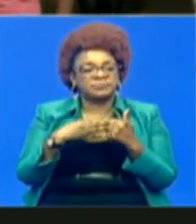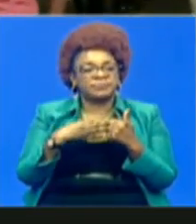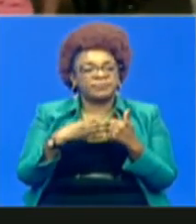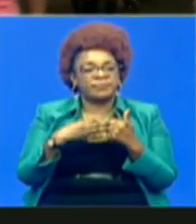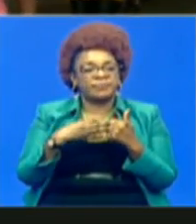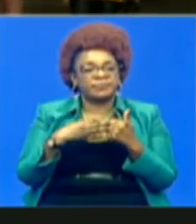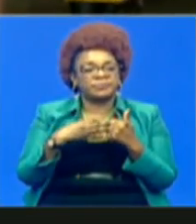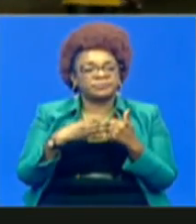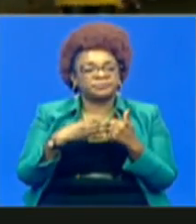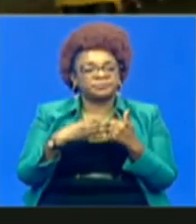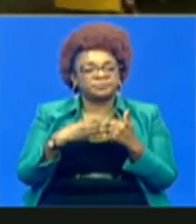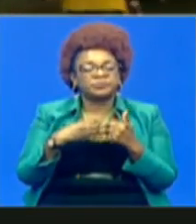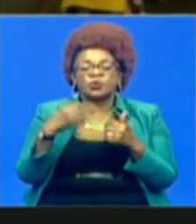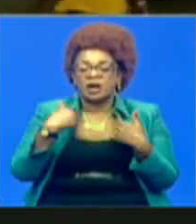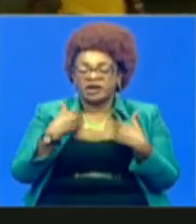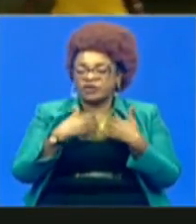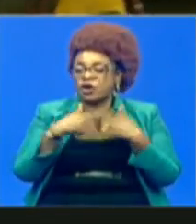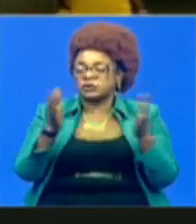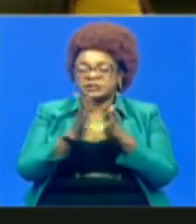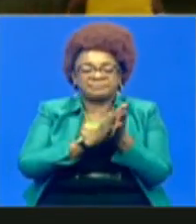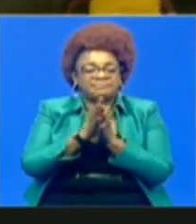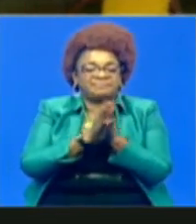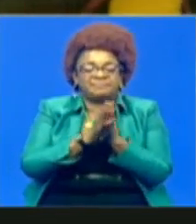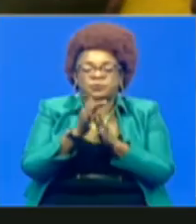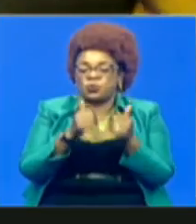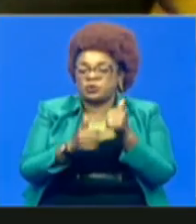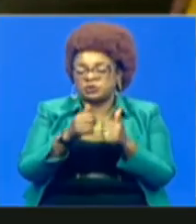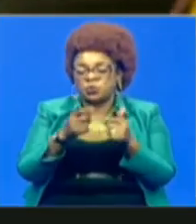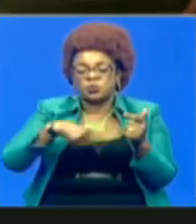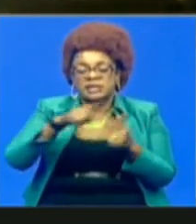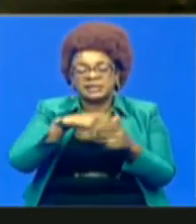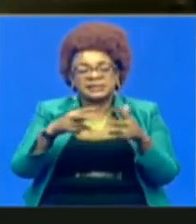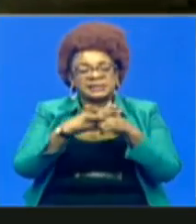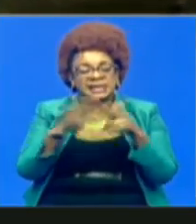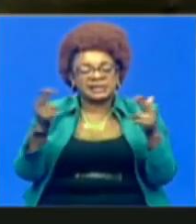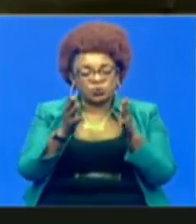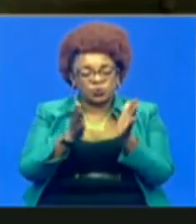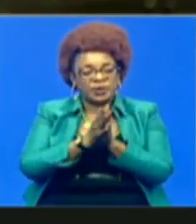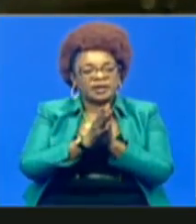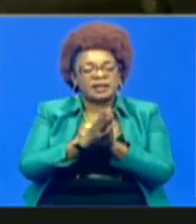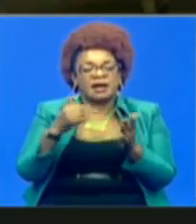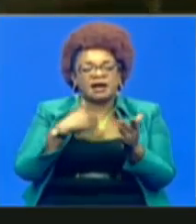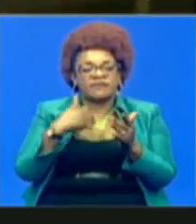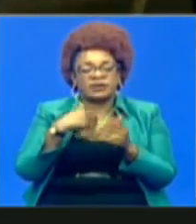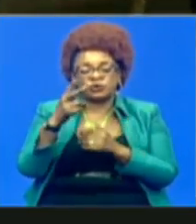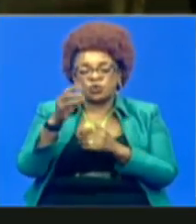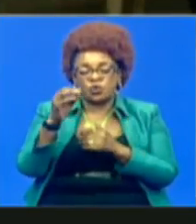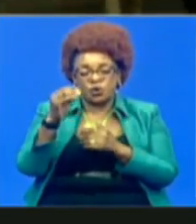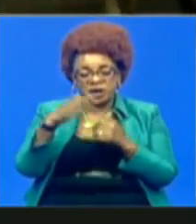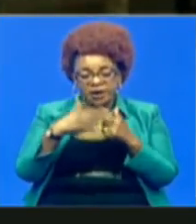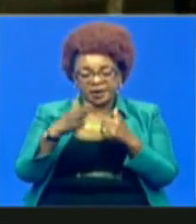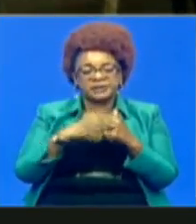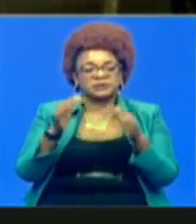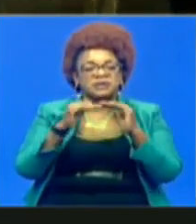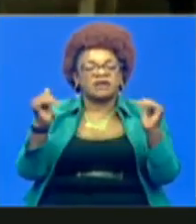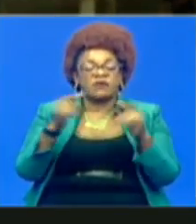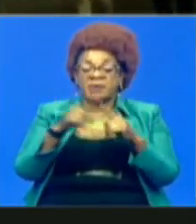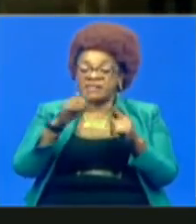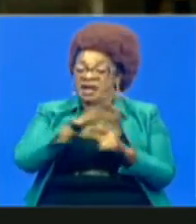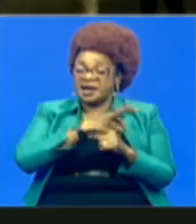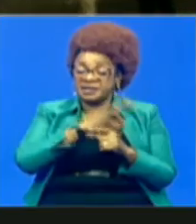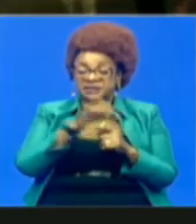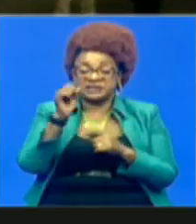seems to have lost the momentum it started the year with the NSE 20 share index moderating to the 2,900 level. But with the earnings season for the